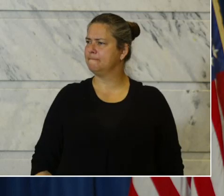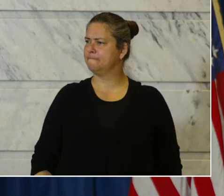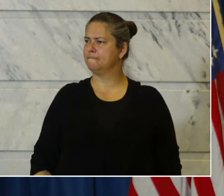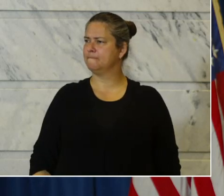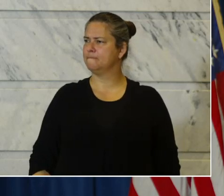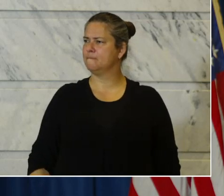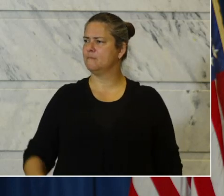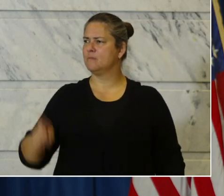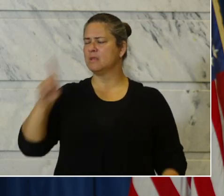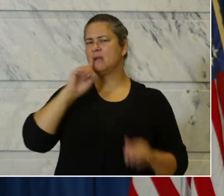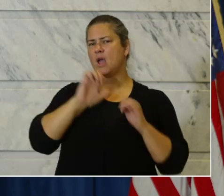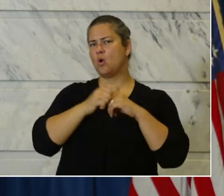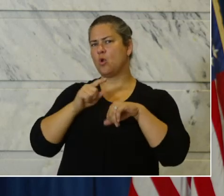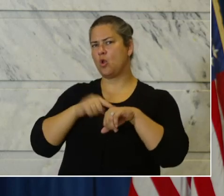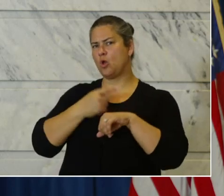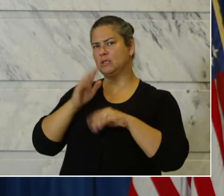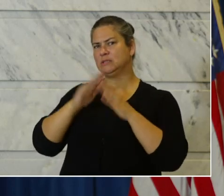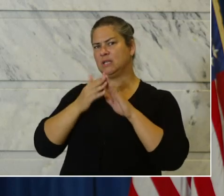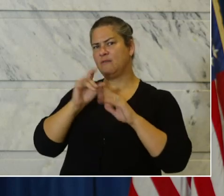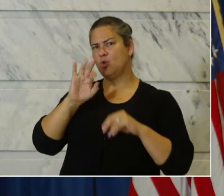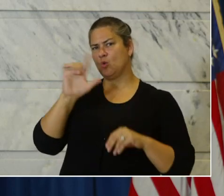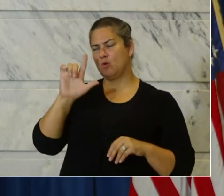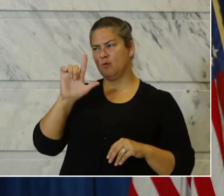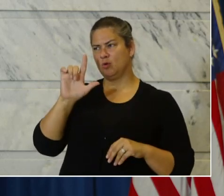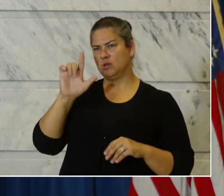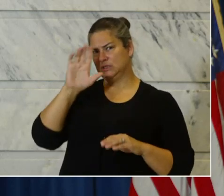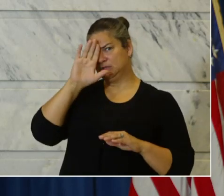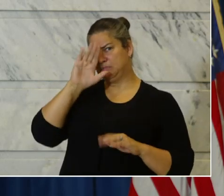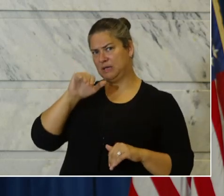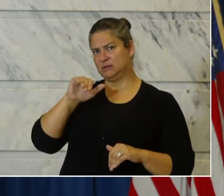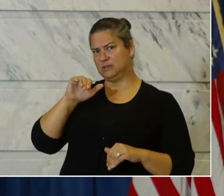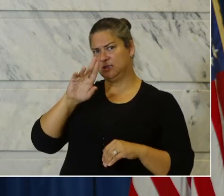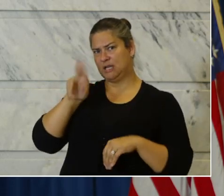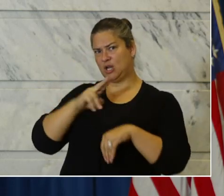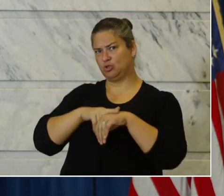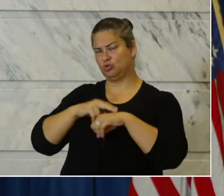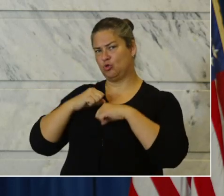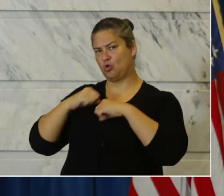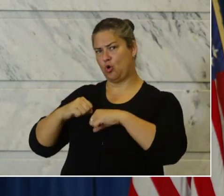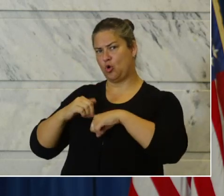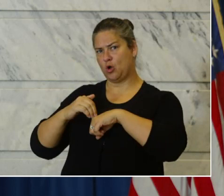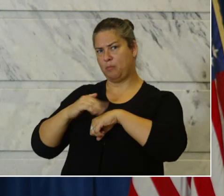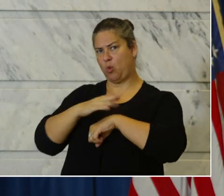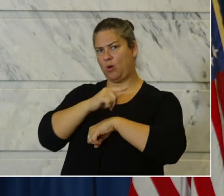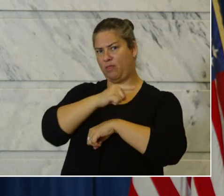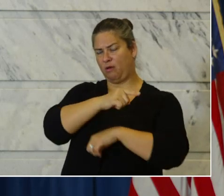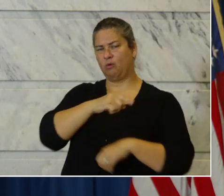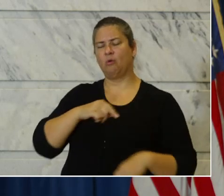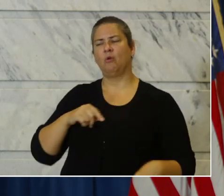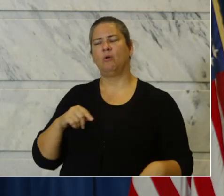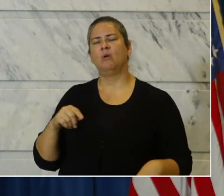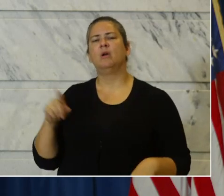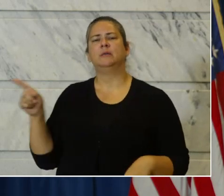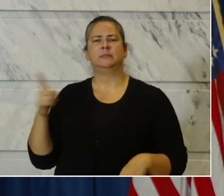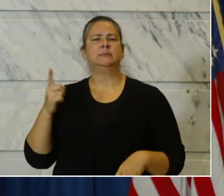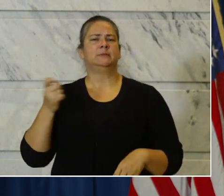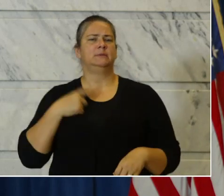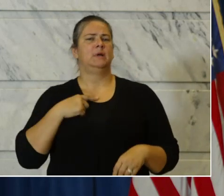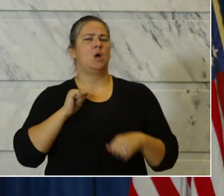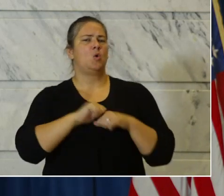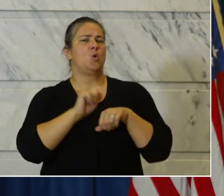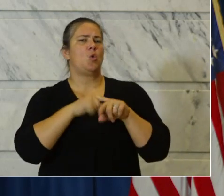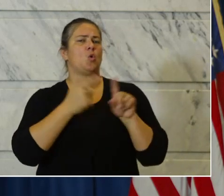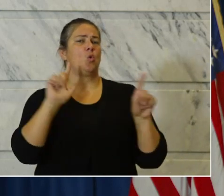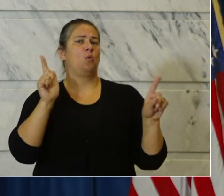Louisville expect the National Guard to be deployed in the city? The question is, how long should the citizens of Louisville